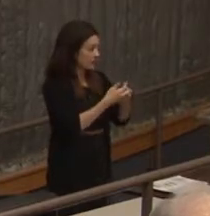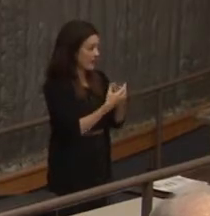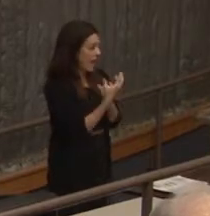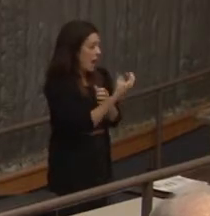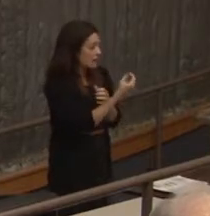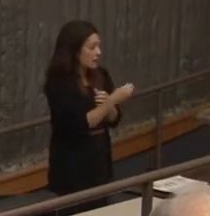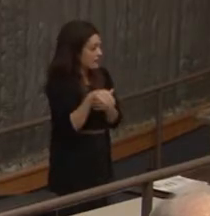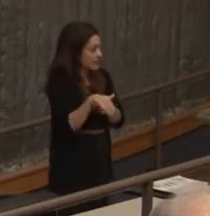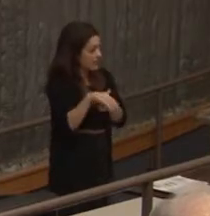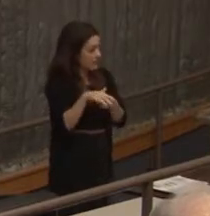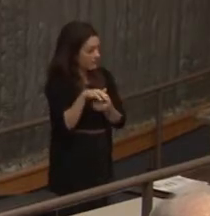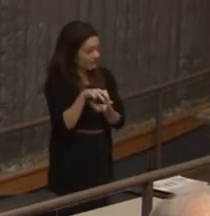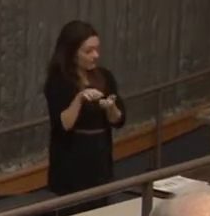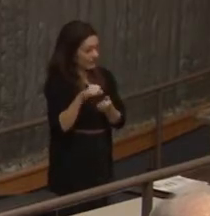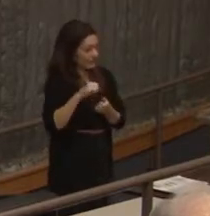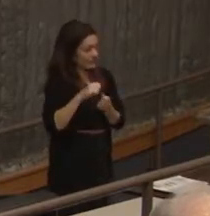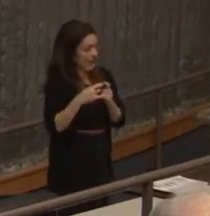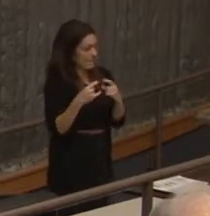Vilna,